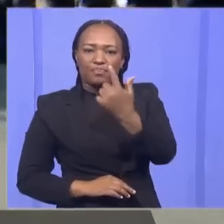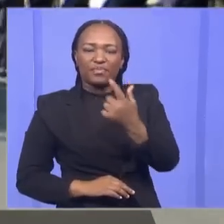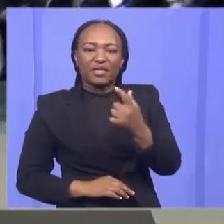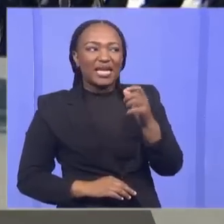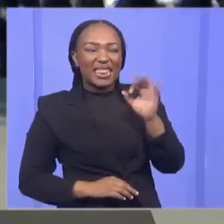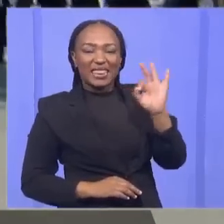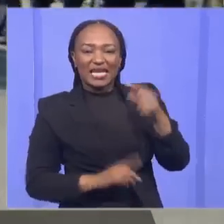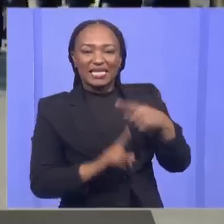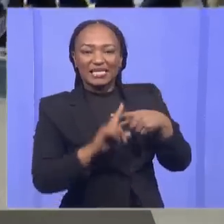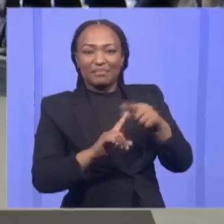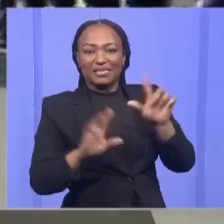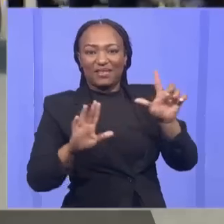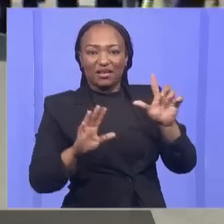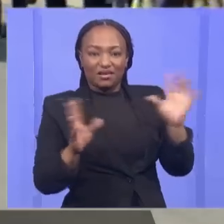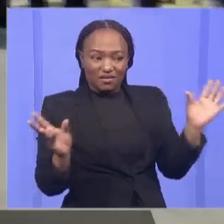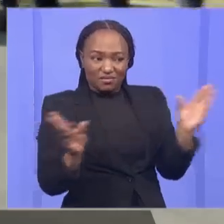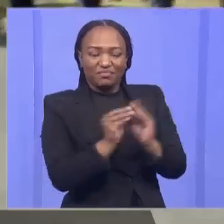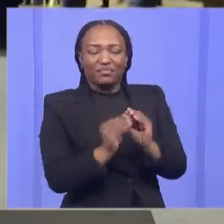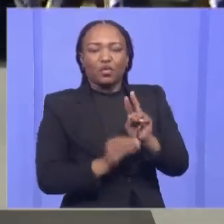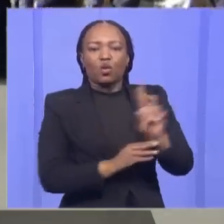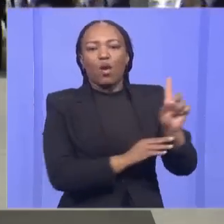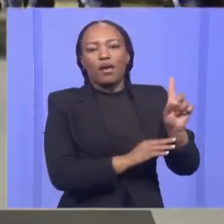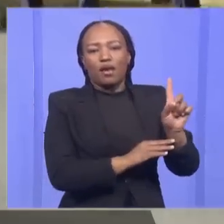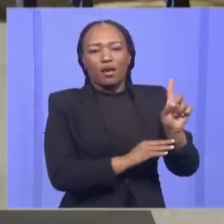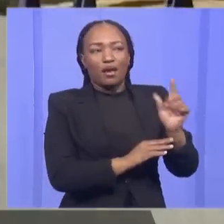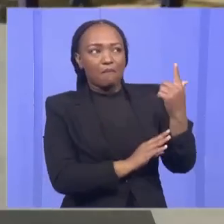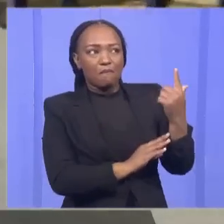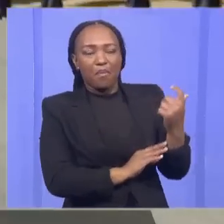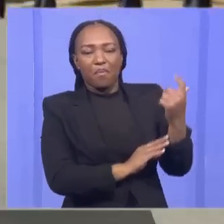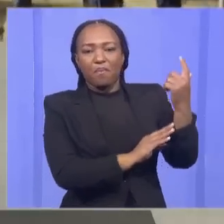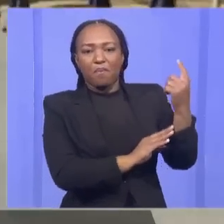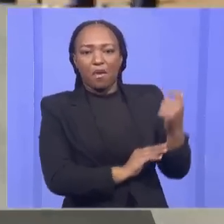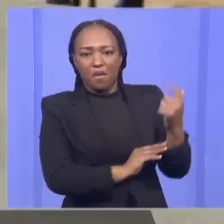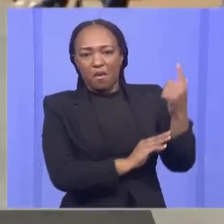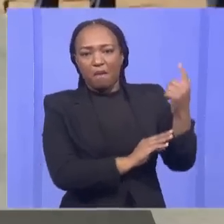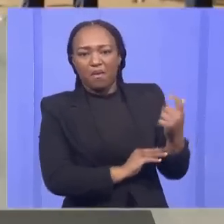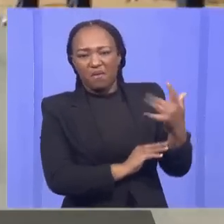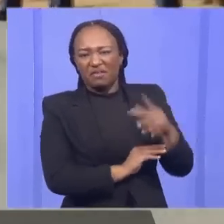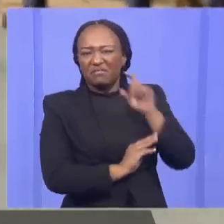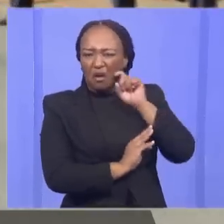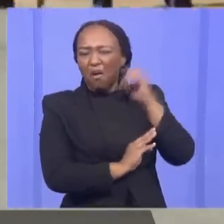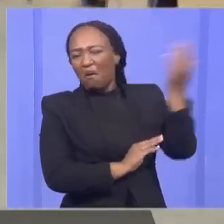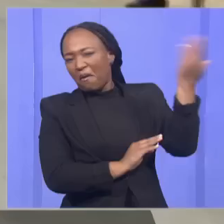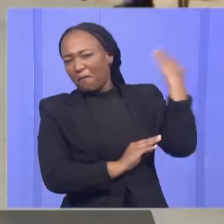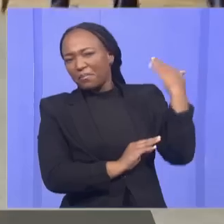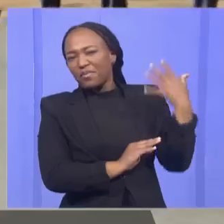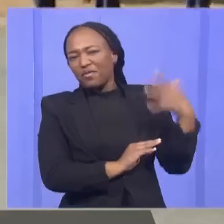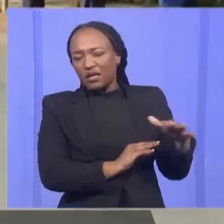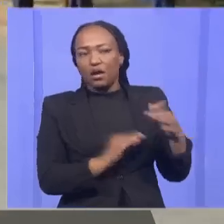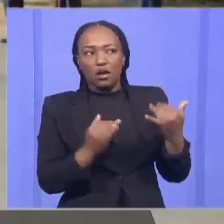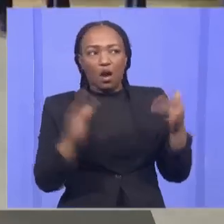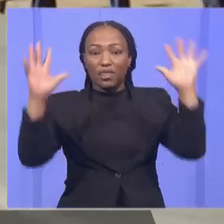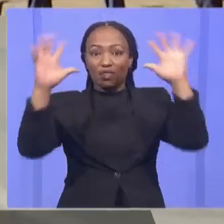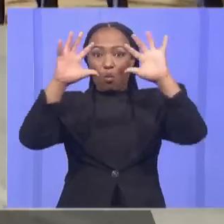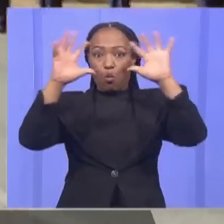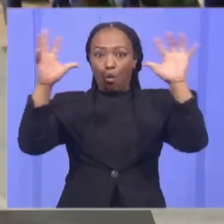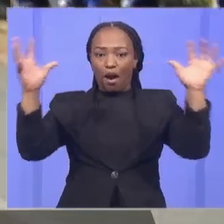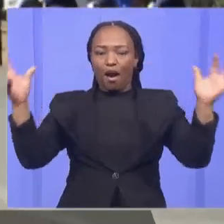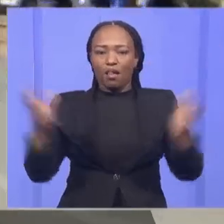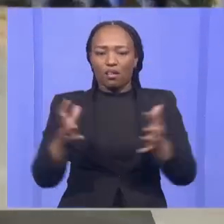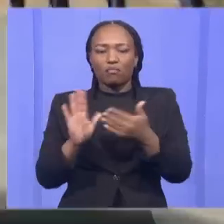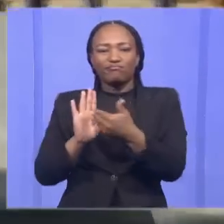7 is 21. So it developed now to be unwritten standard within the world. So it's one